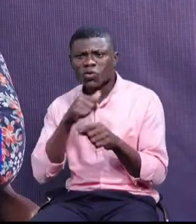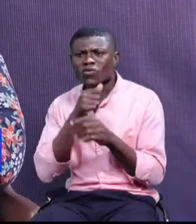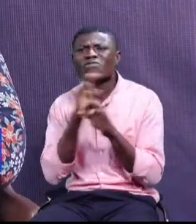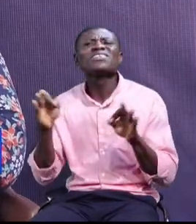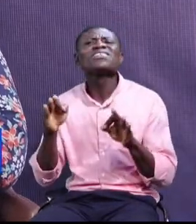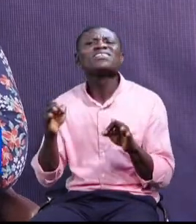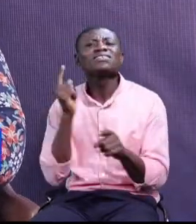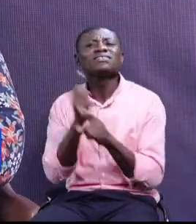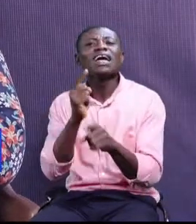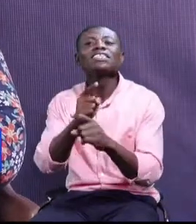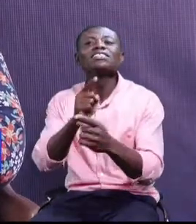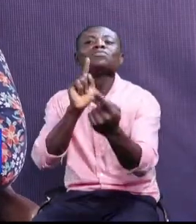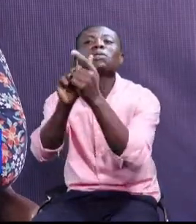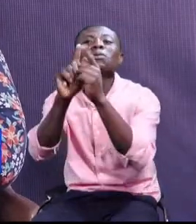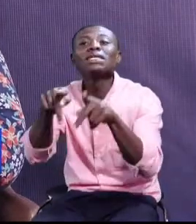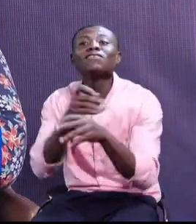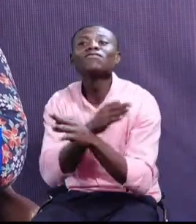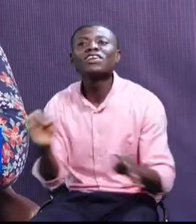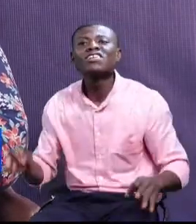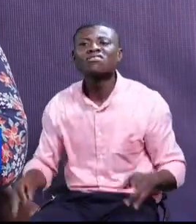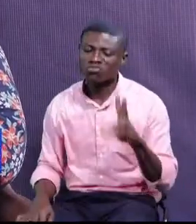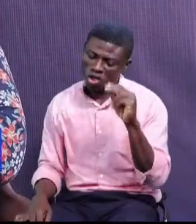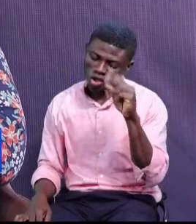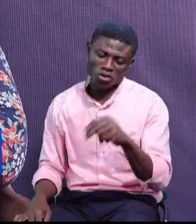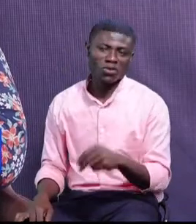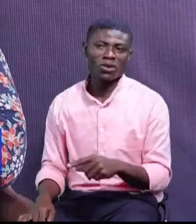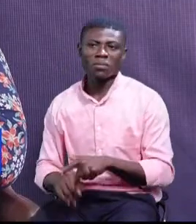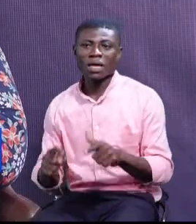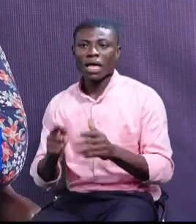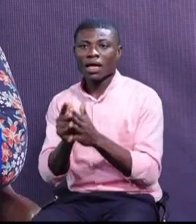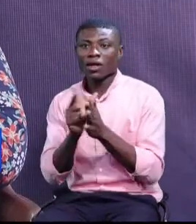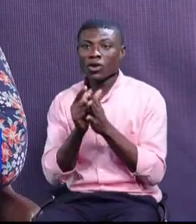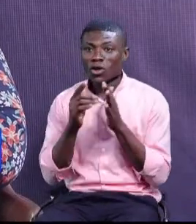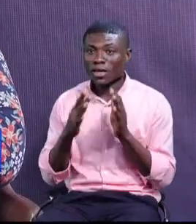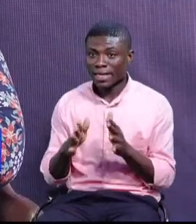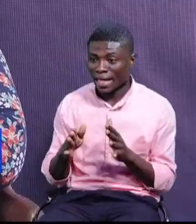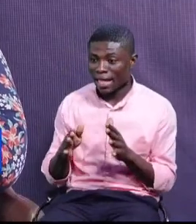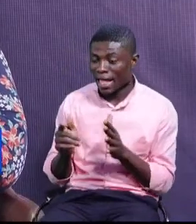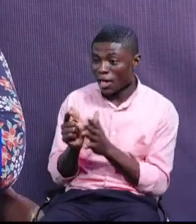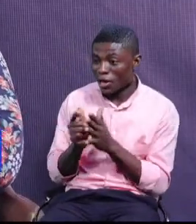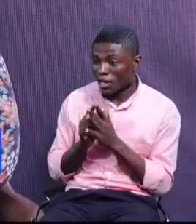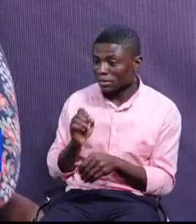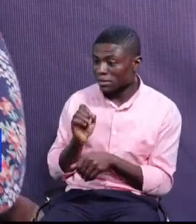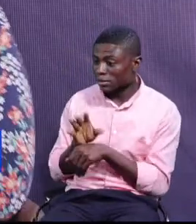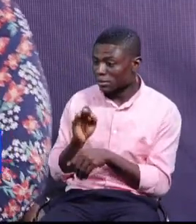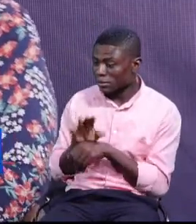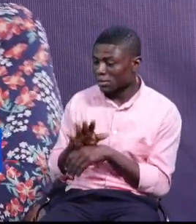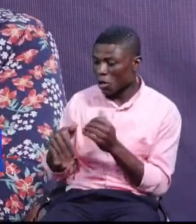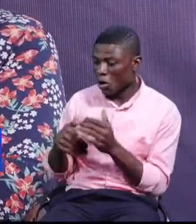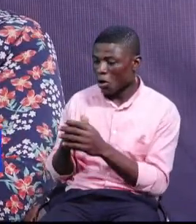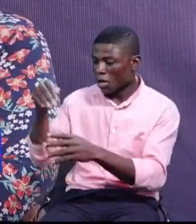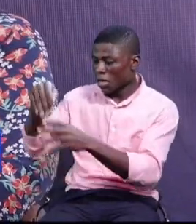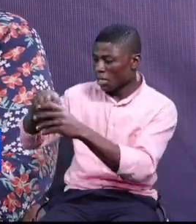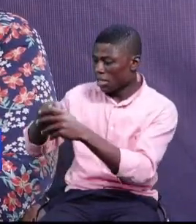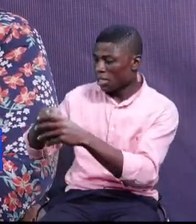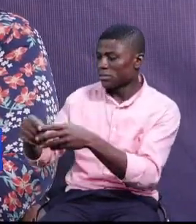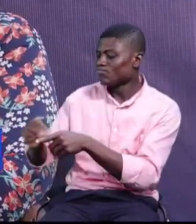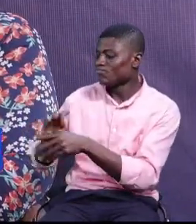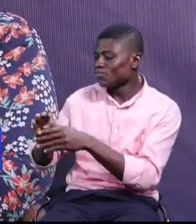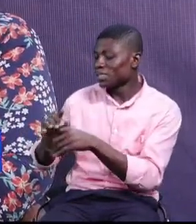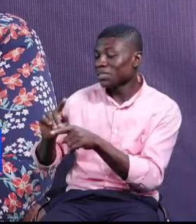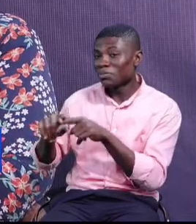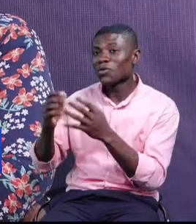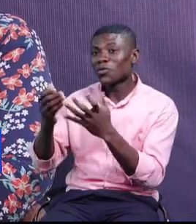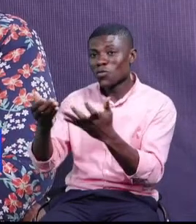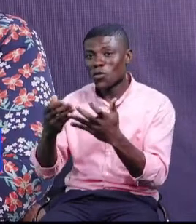free, of course. Like we say, a lawyer's advice is their stock in trade, of course. So, I